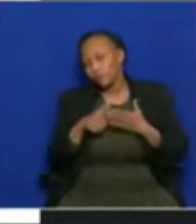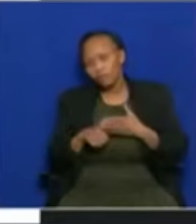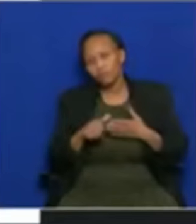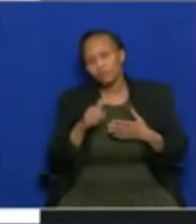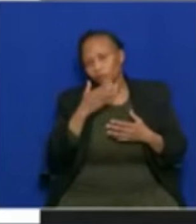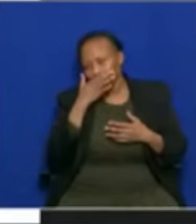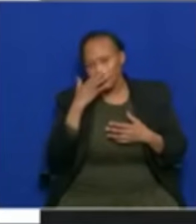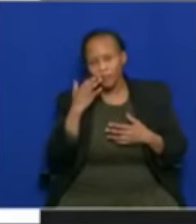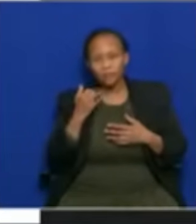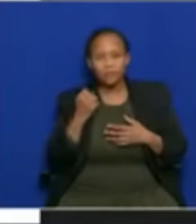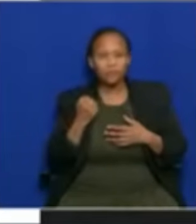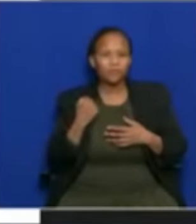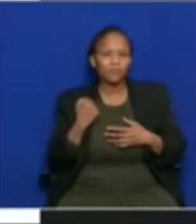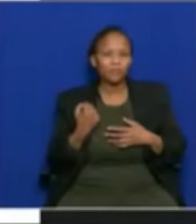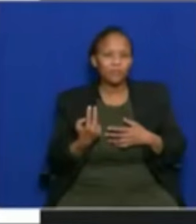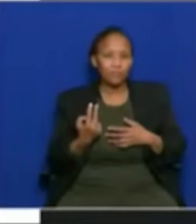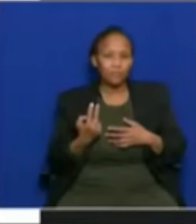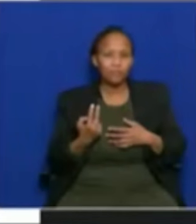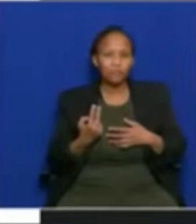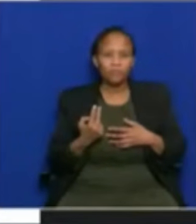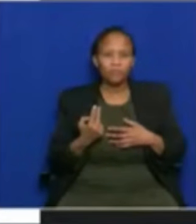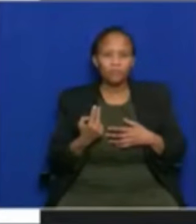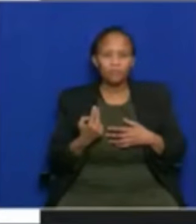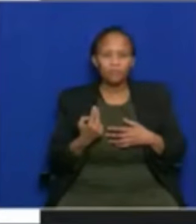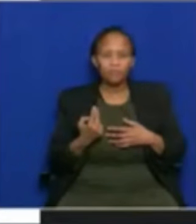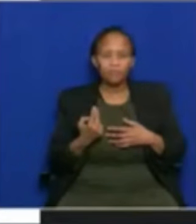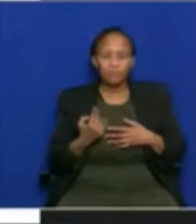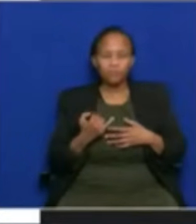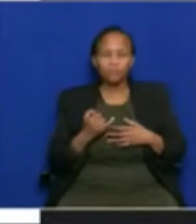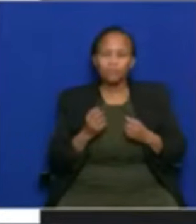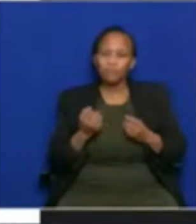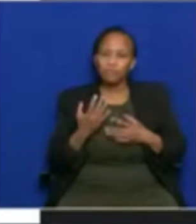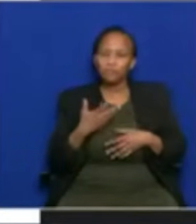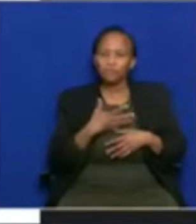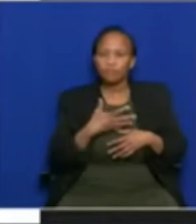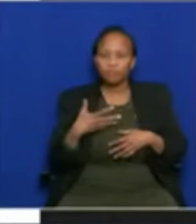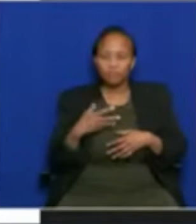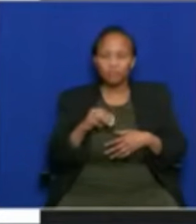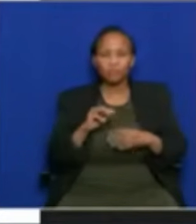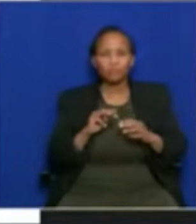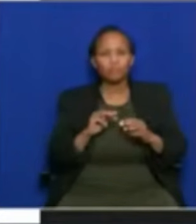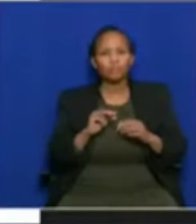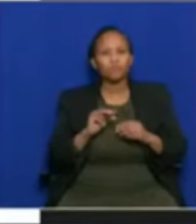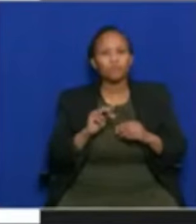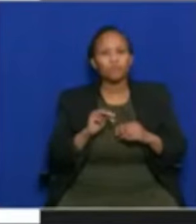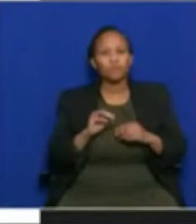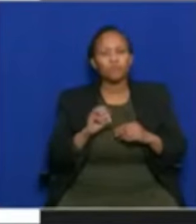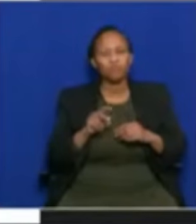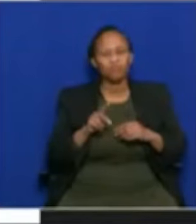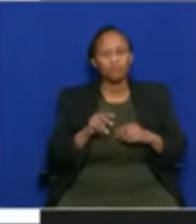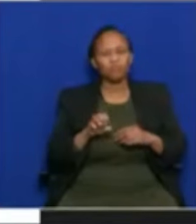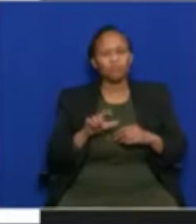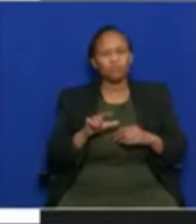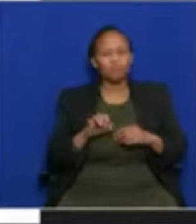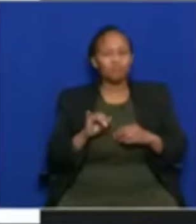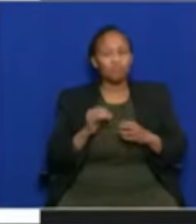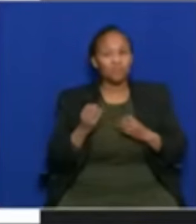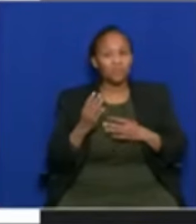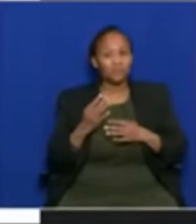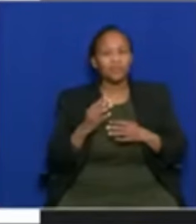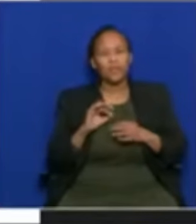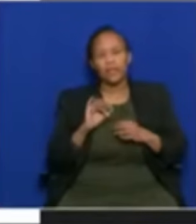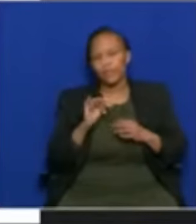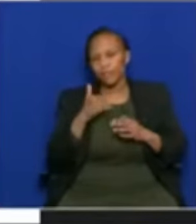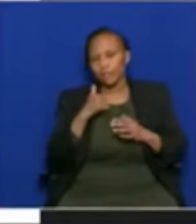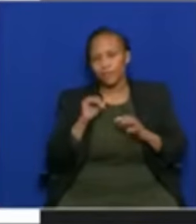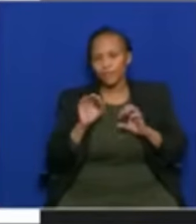giving Mrs. Mokwele a clearance certificate. Do you confirm? Because this very letter we are talking